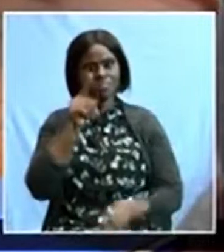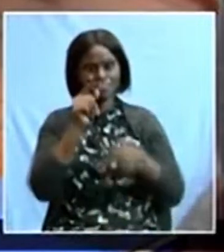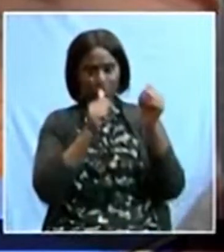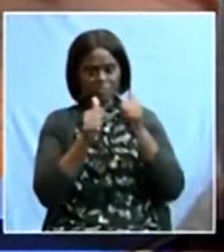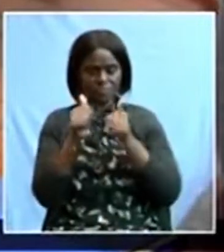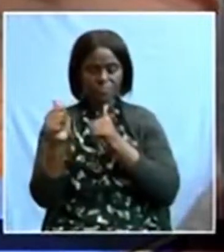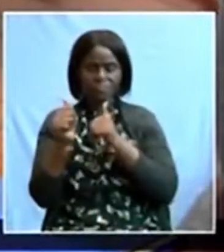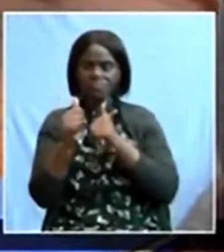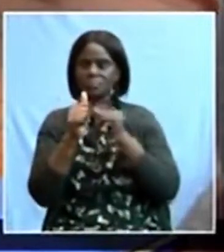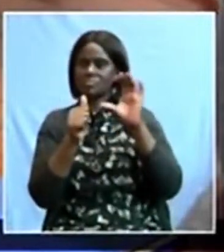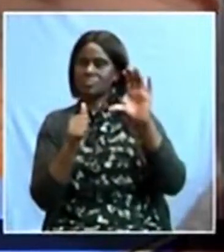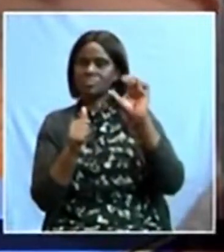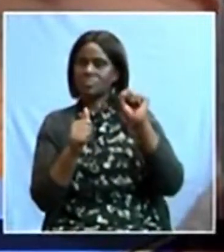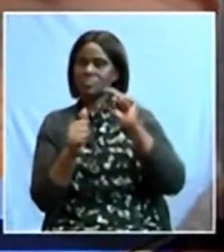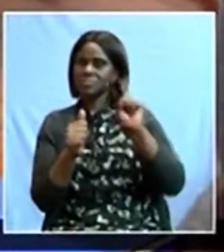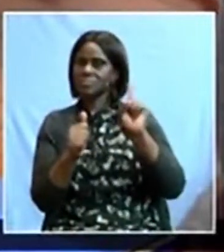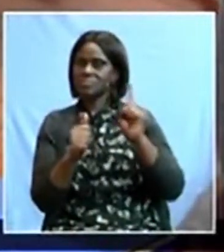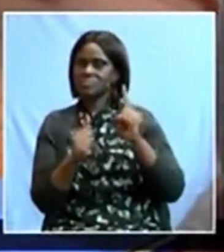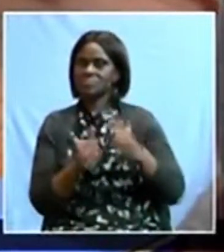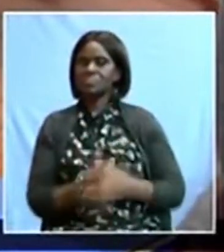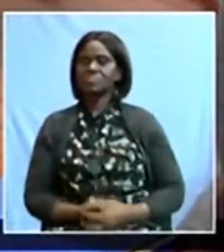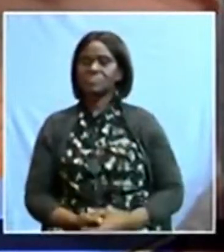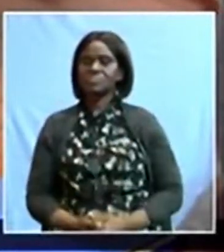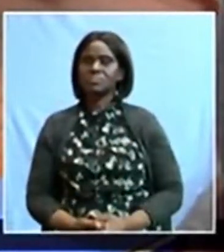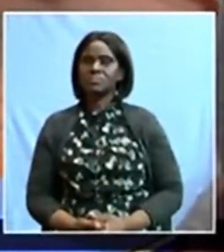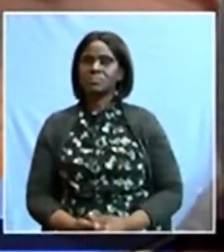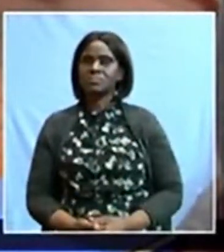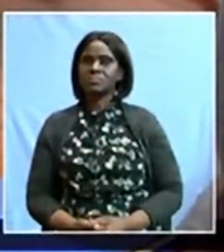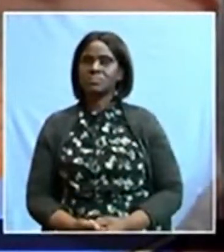the substantive council secretary?